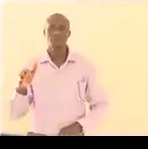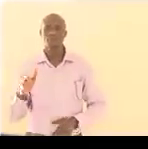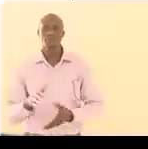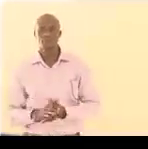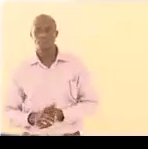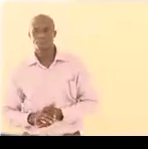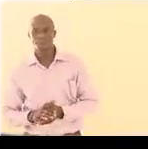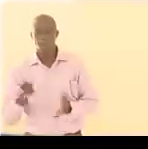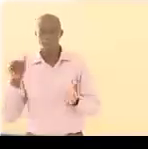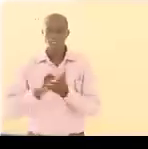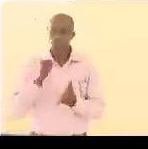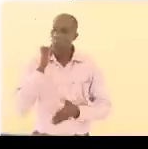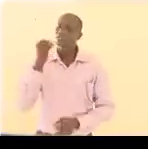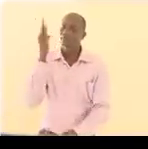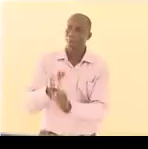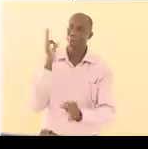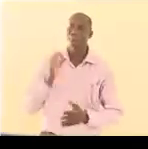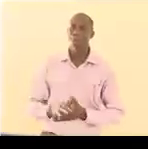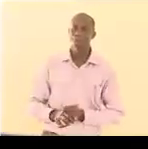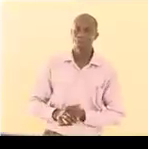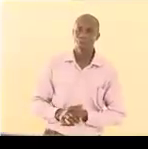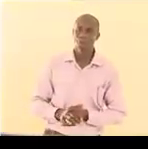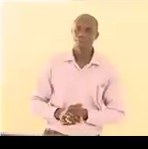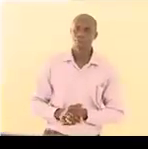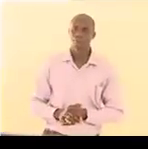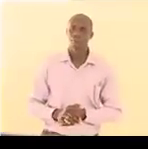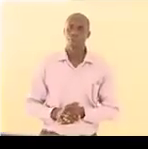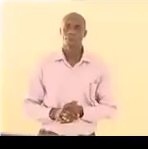nothing. That is faith.